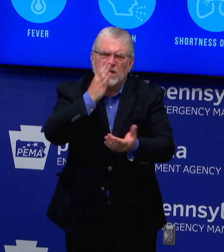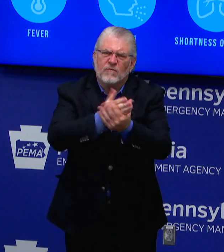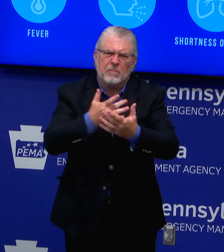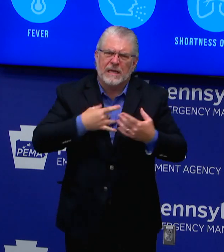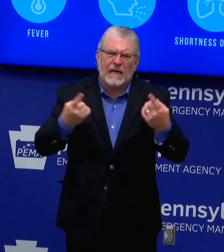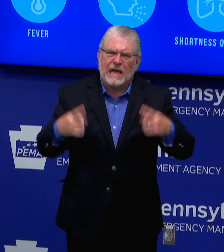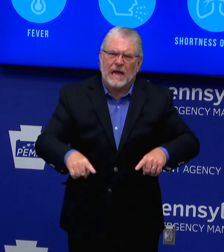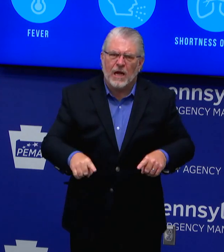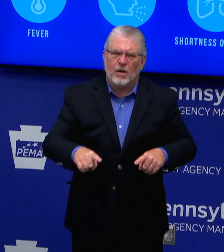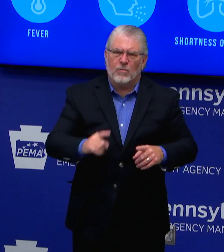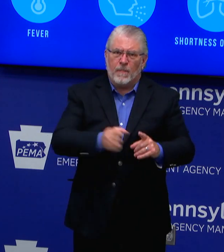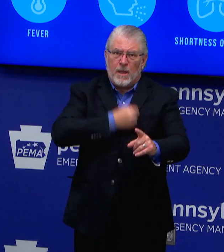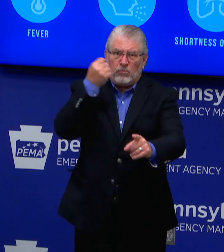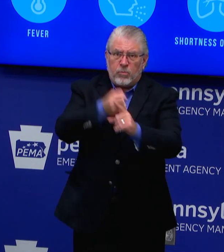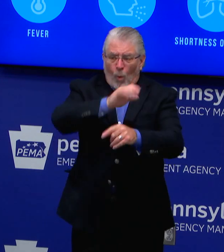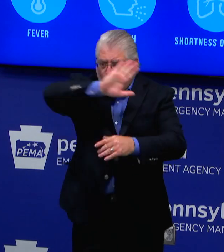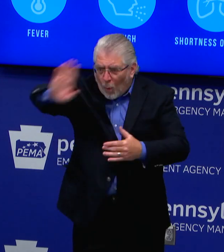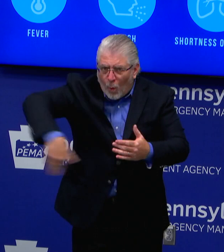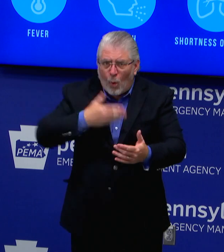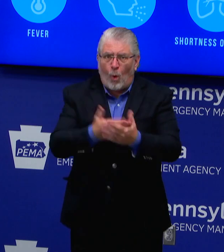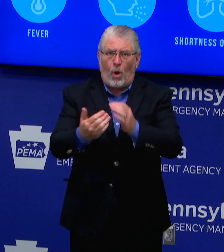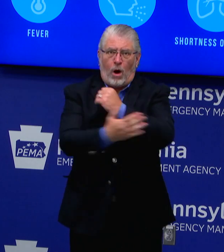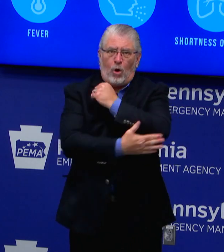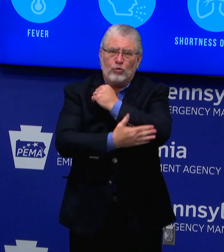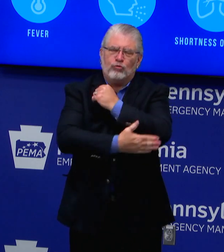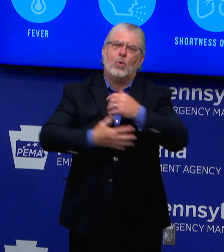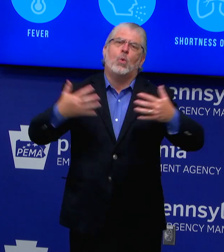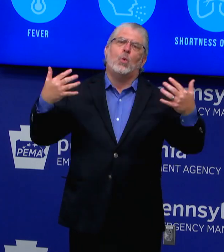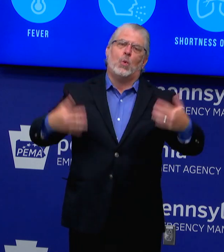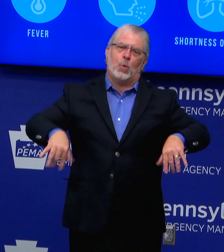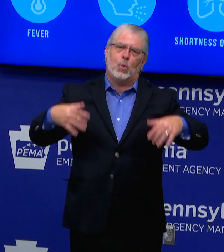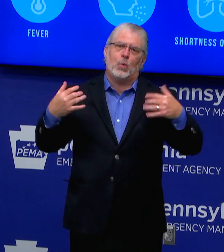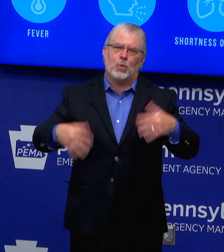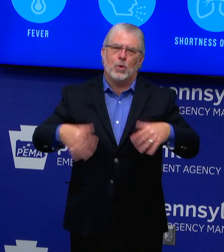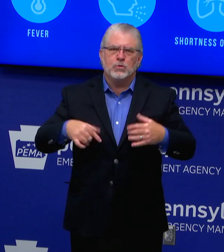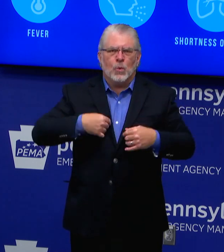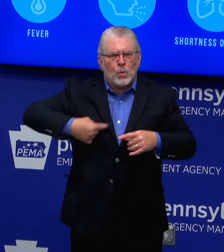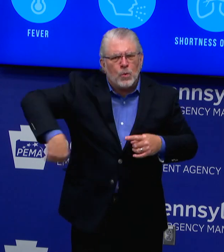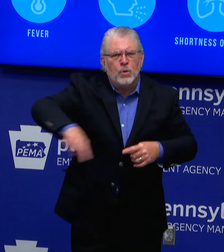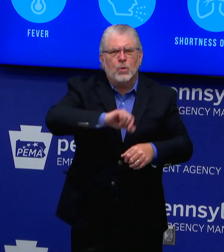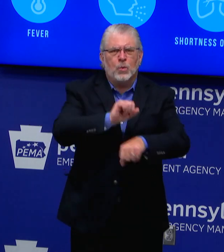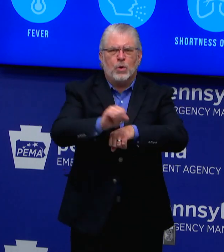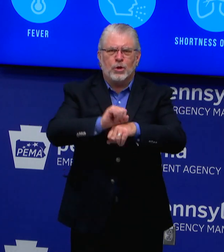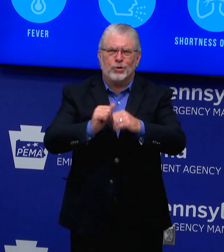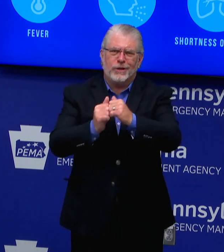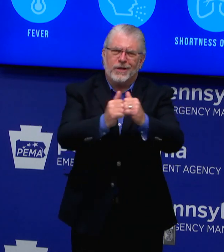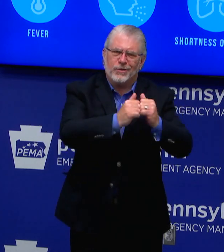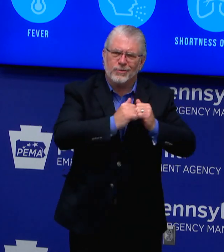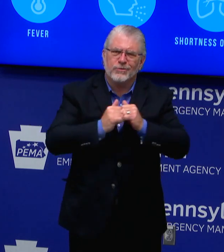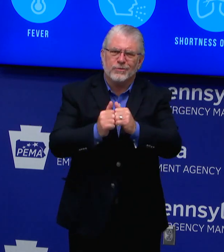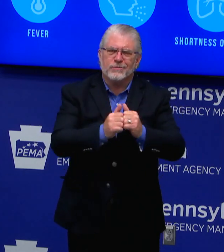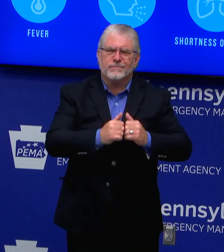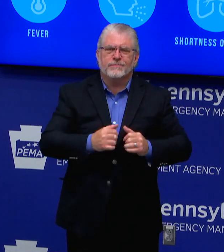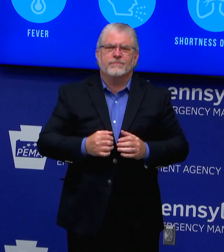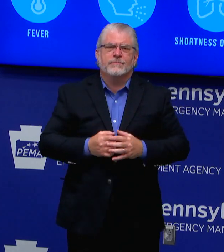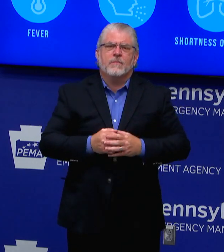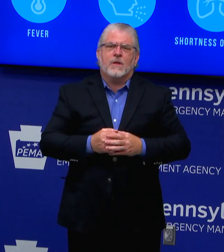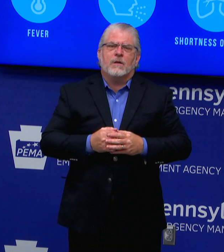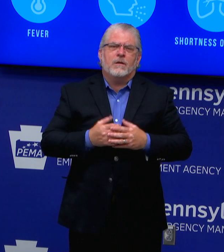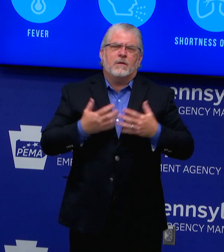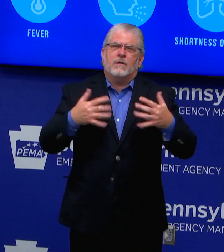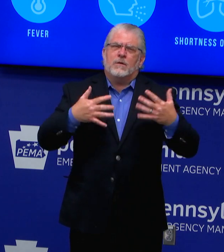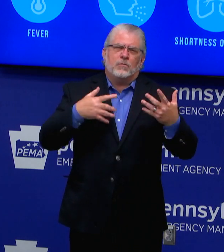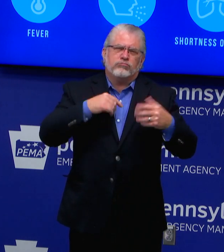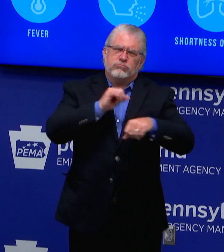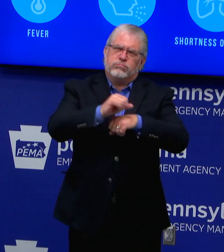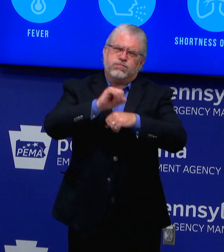have been affected to some degree and have been actively engaged throughout the response thus far. Their tireless efforts in coordinating support at